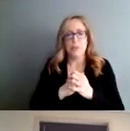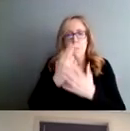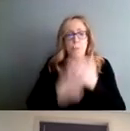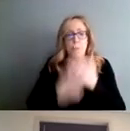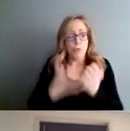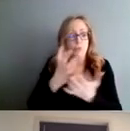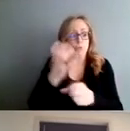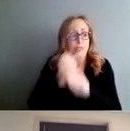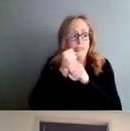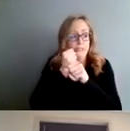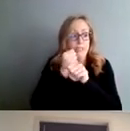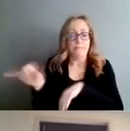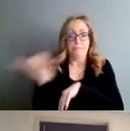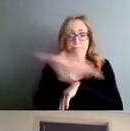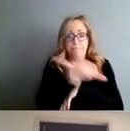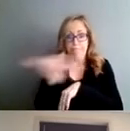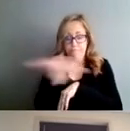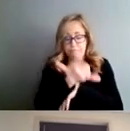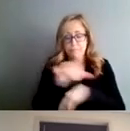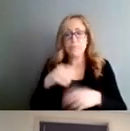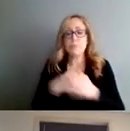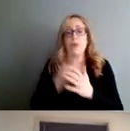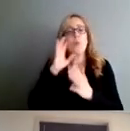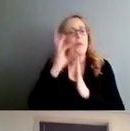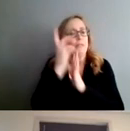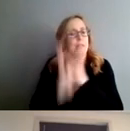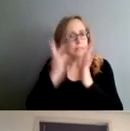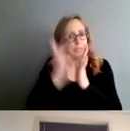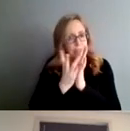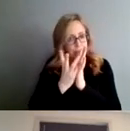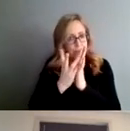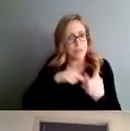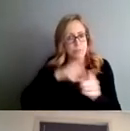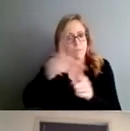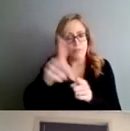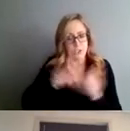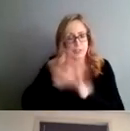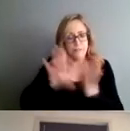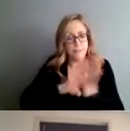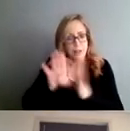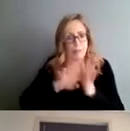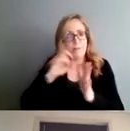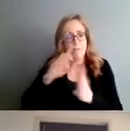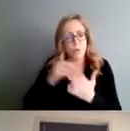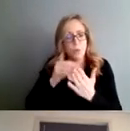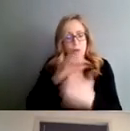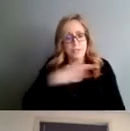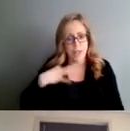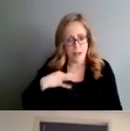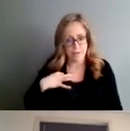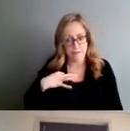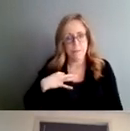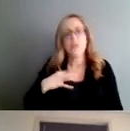the in-person learners. There will be 6 hours of professional development provided for our staff, and it will